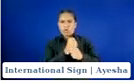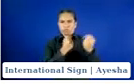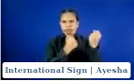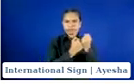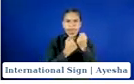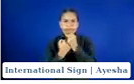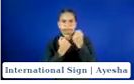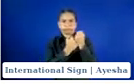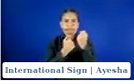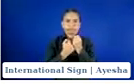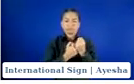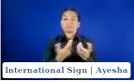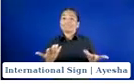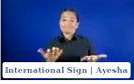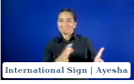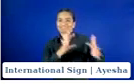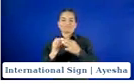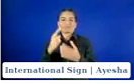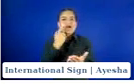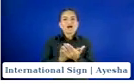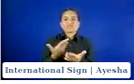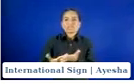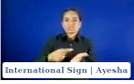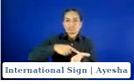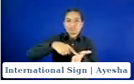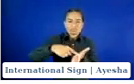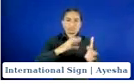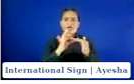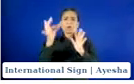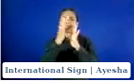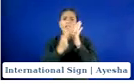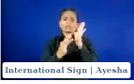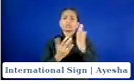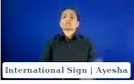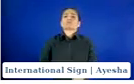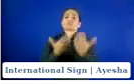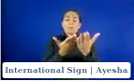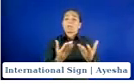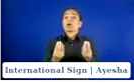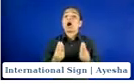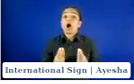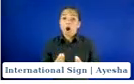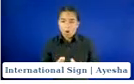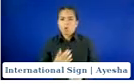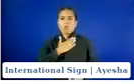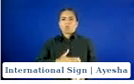to improve gender equality in Vietnam's social insurance system.